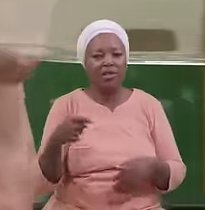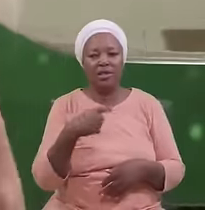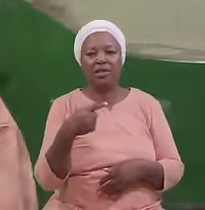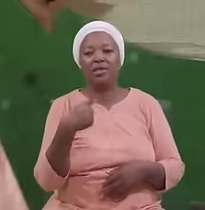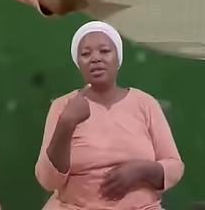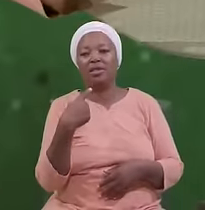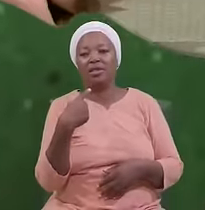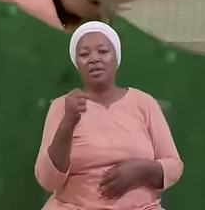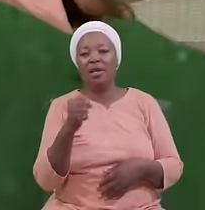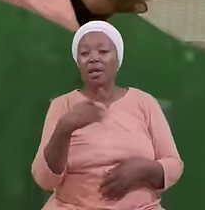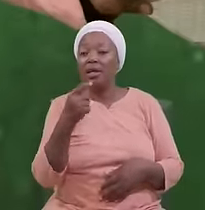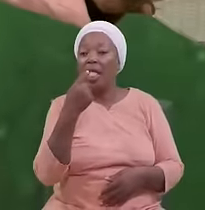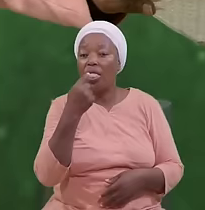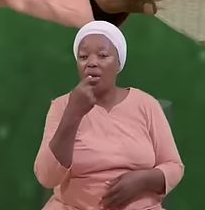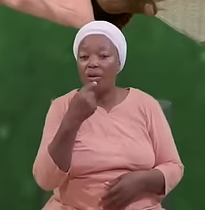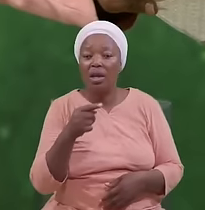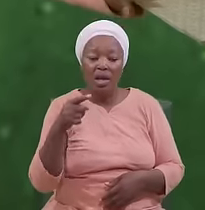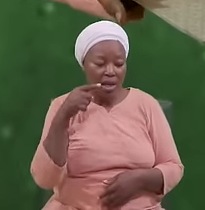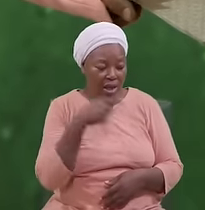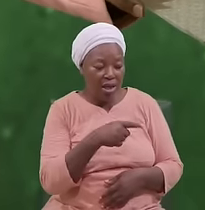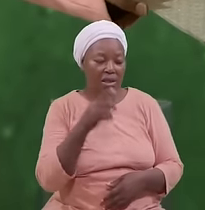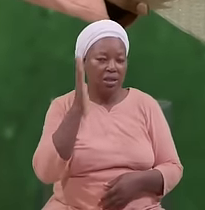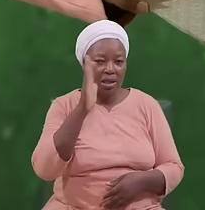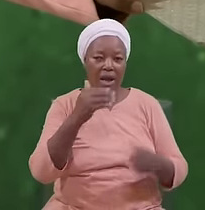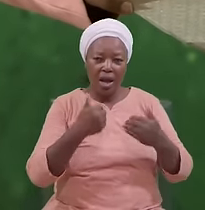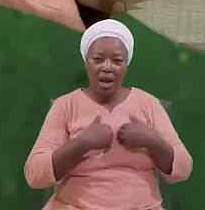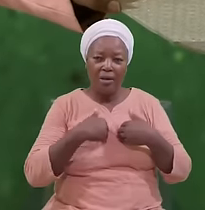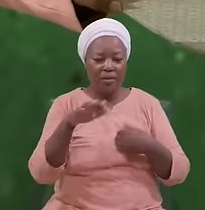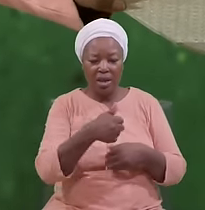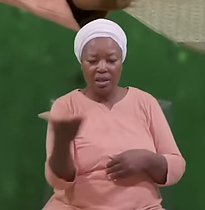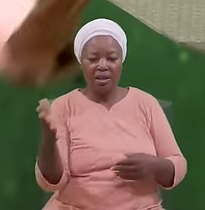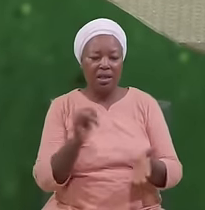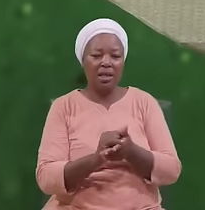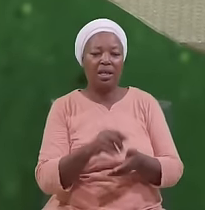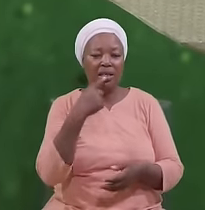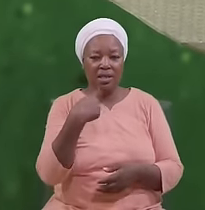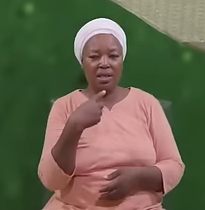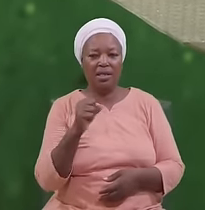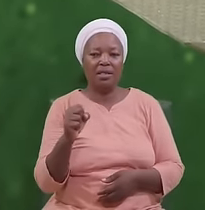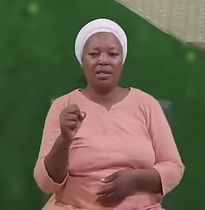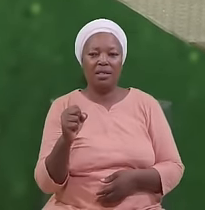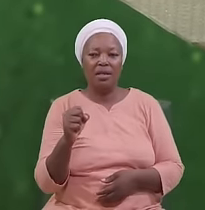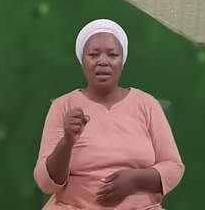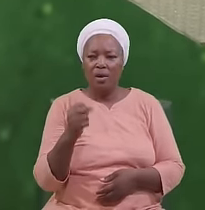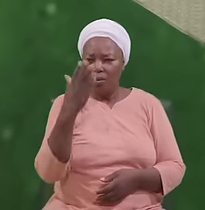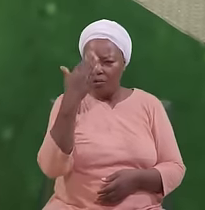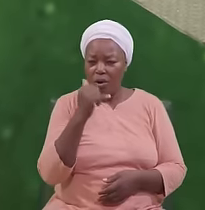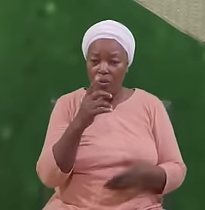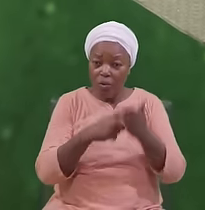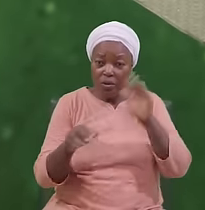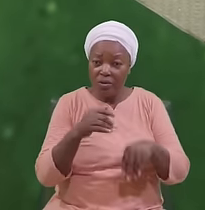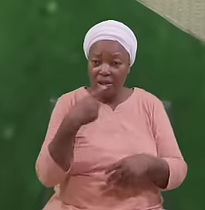says. The tongue, he shall have whatsoever he says. What do you say